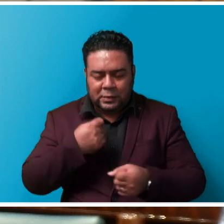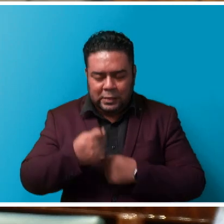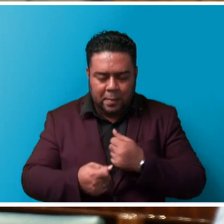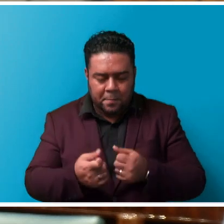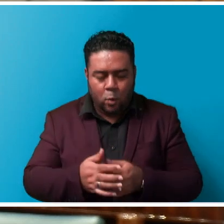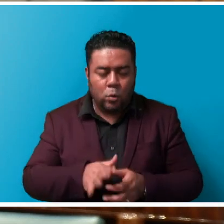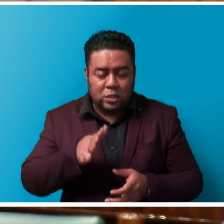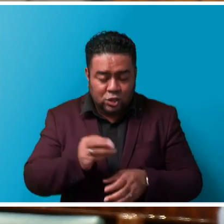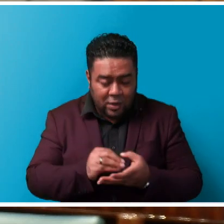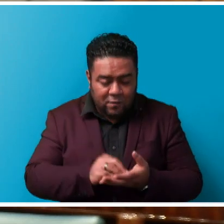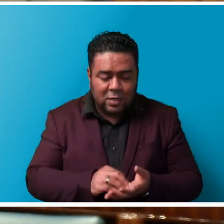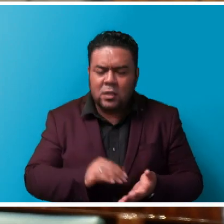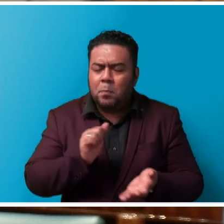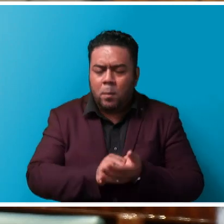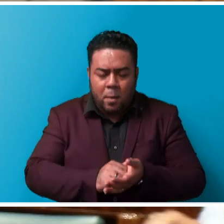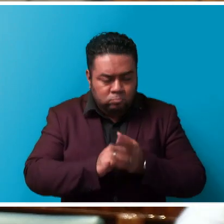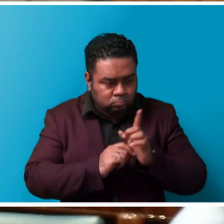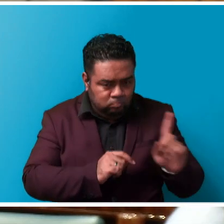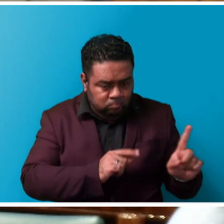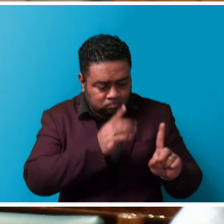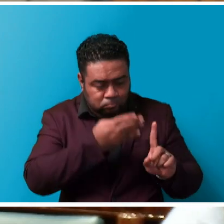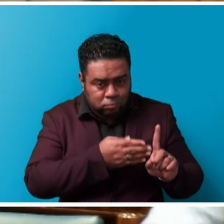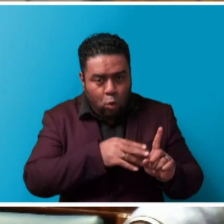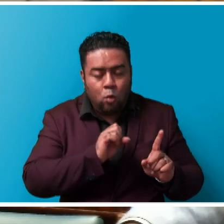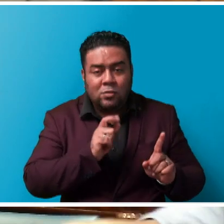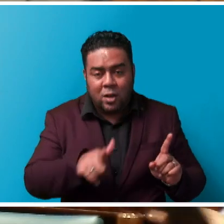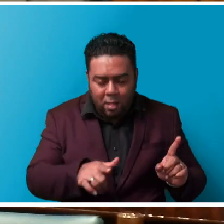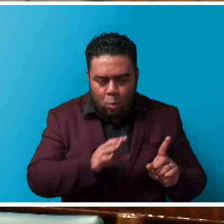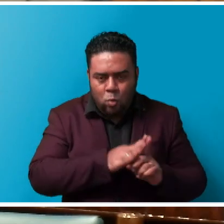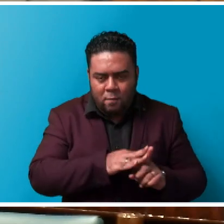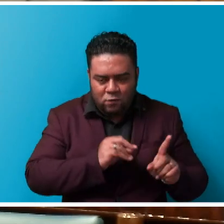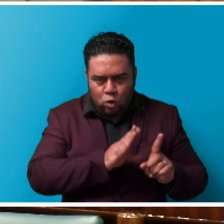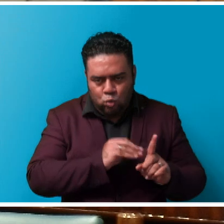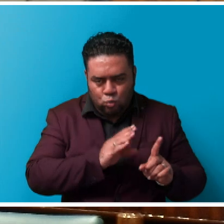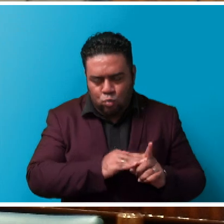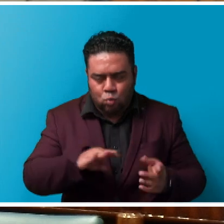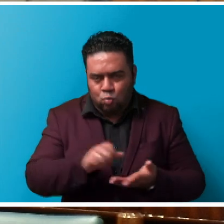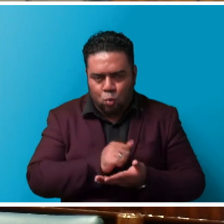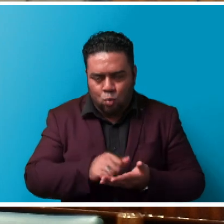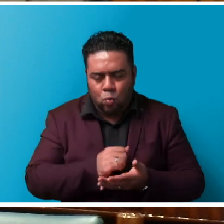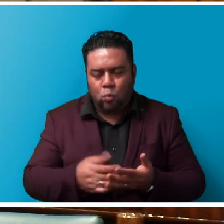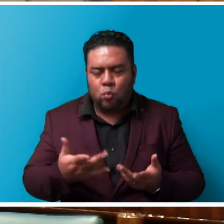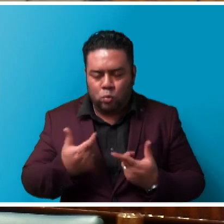blueprint for enhancing transport infrastructure and improving connectivity and fostering